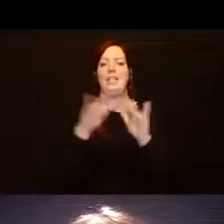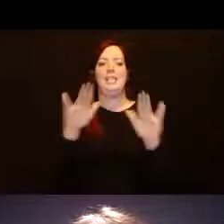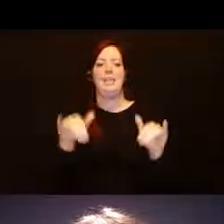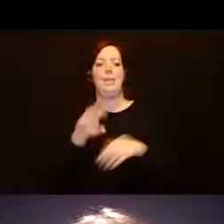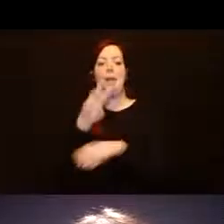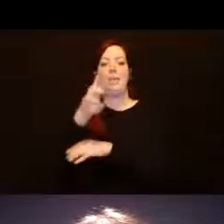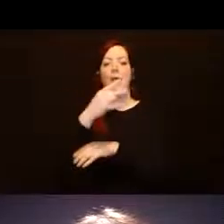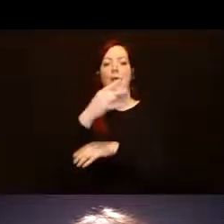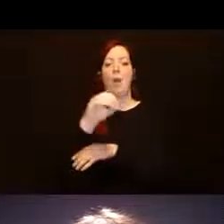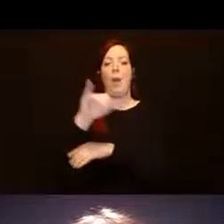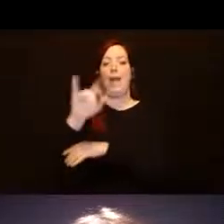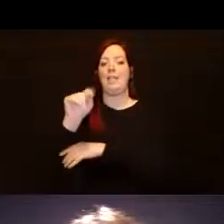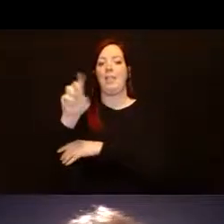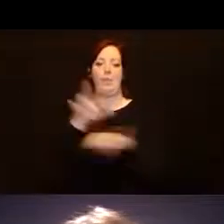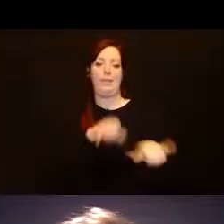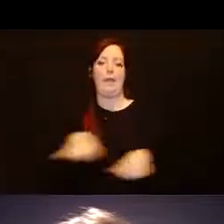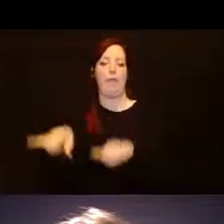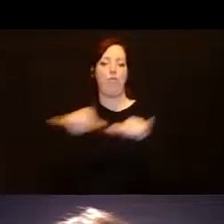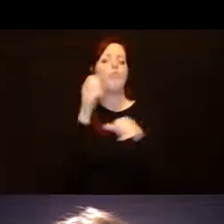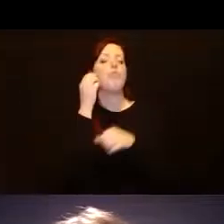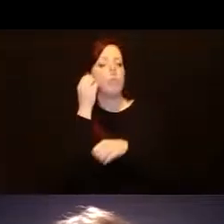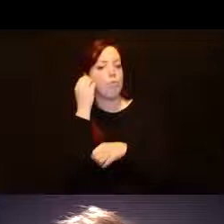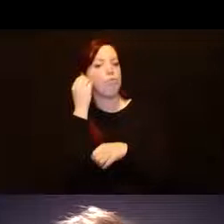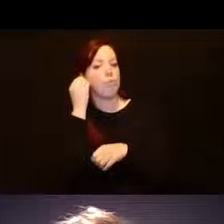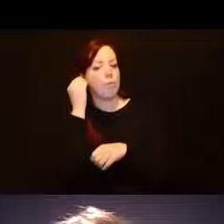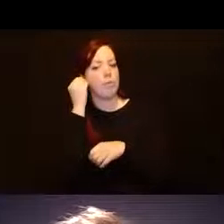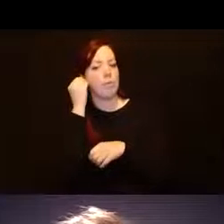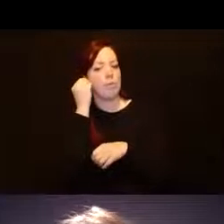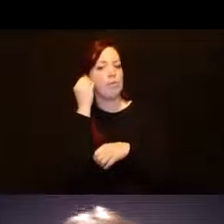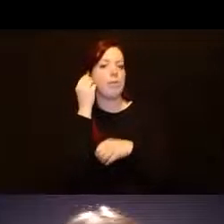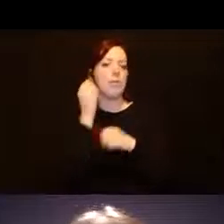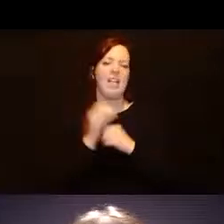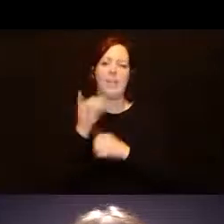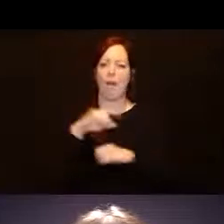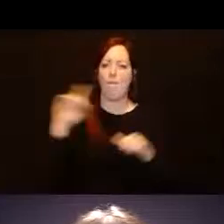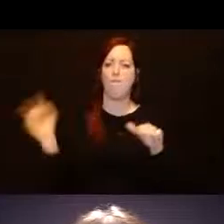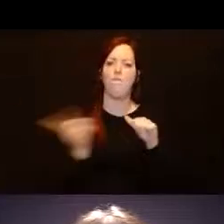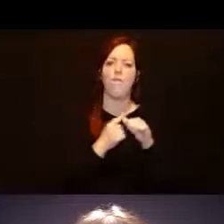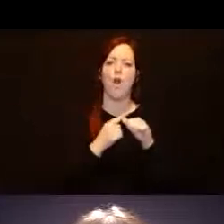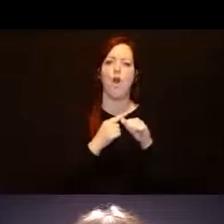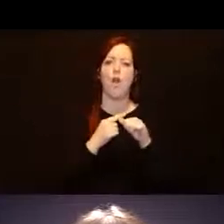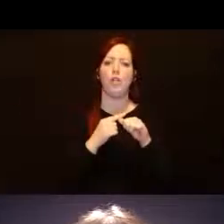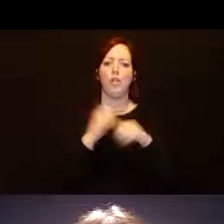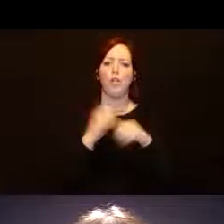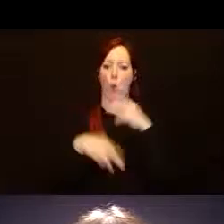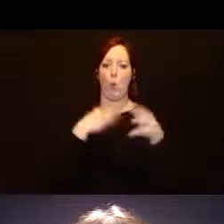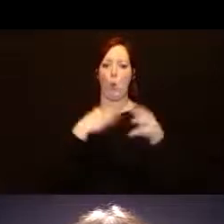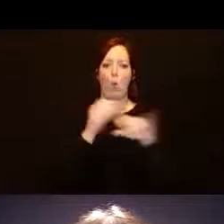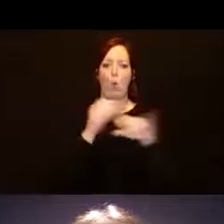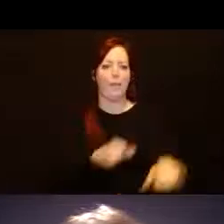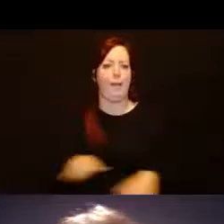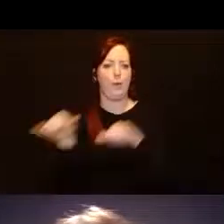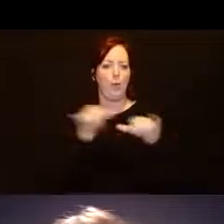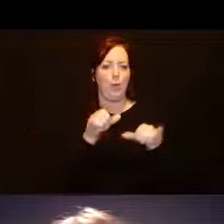And this is the first global standard that will be used, I